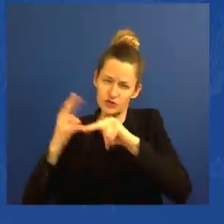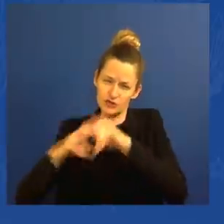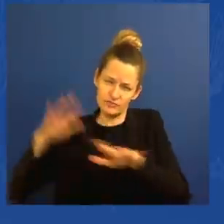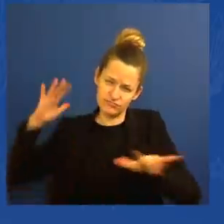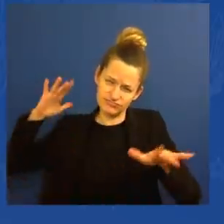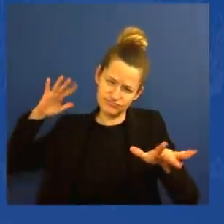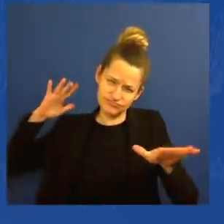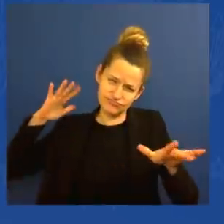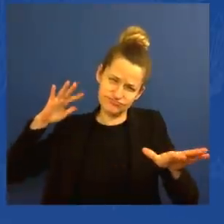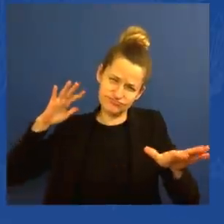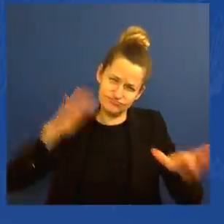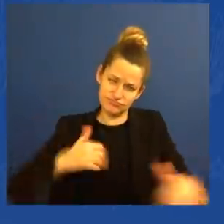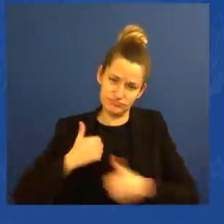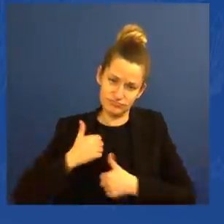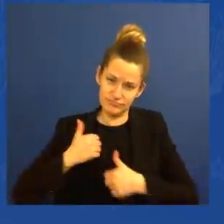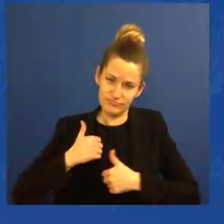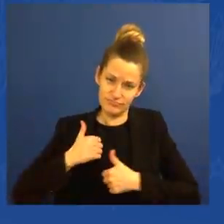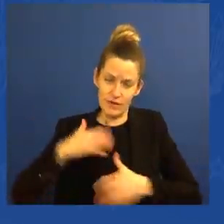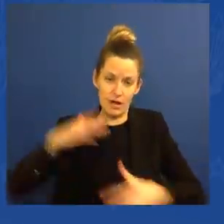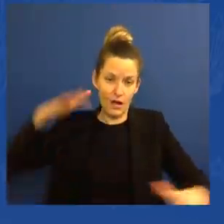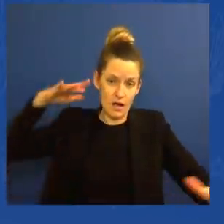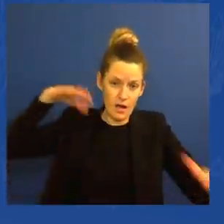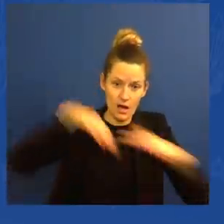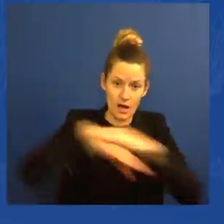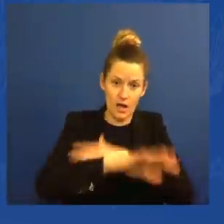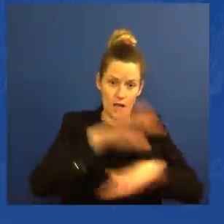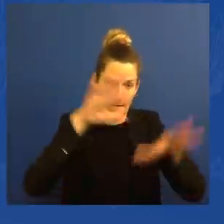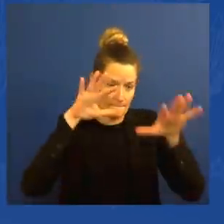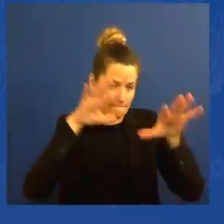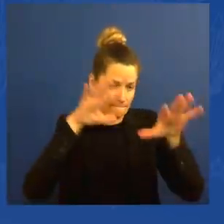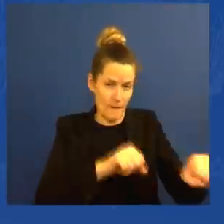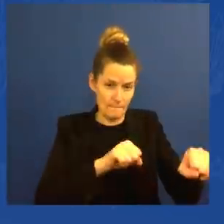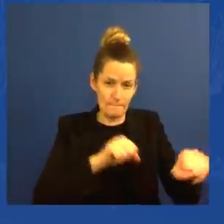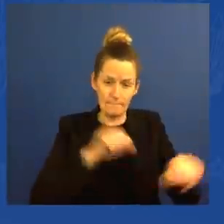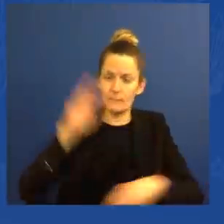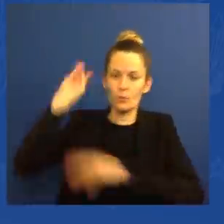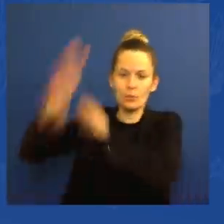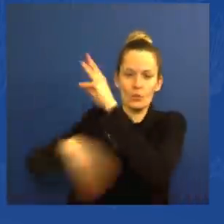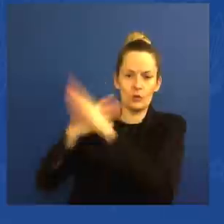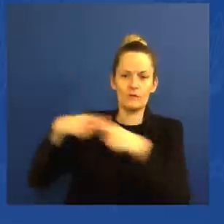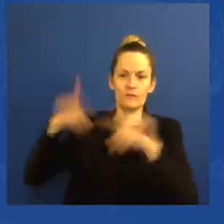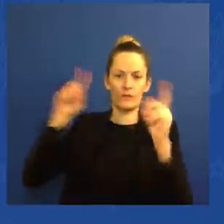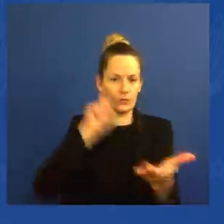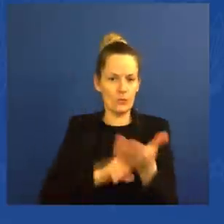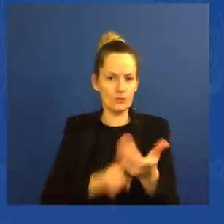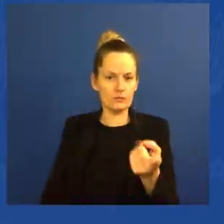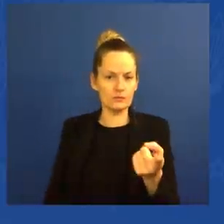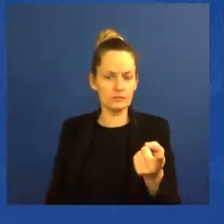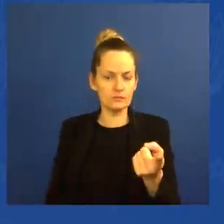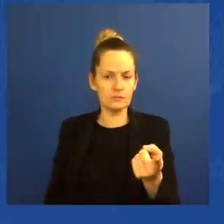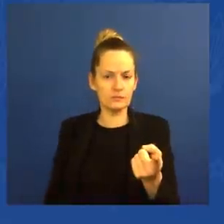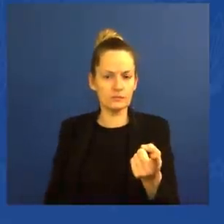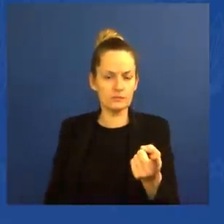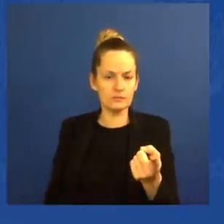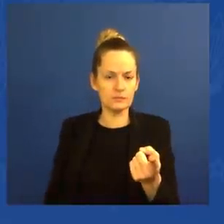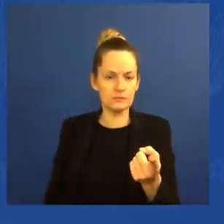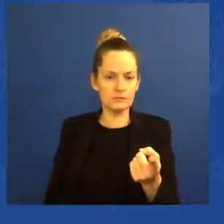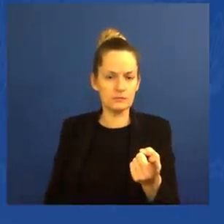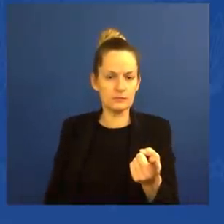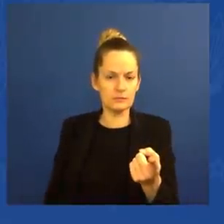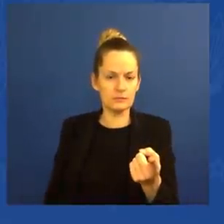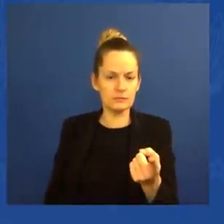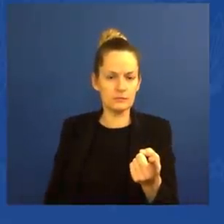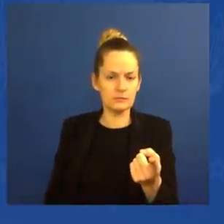went up. And then Putin invaded. Make no mistake, The current spike in gas prices is largely the fault